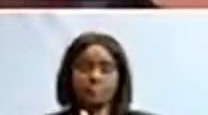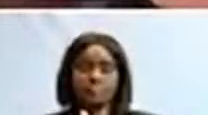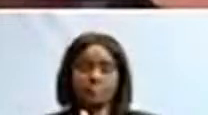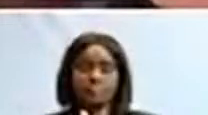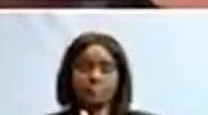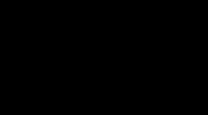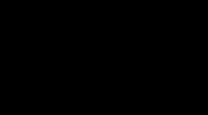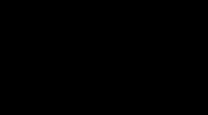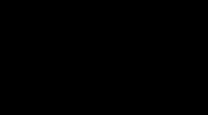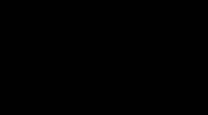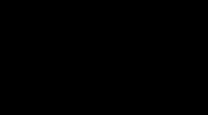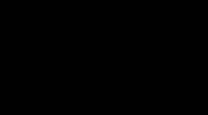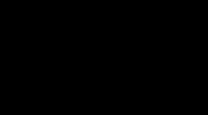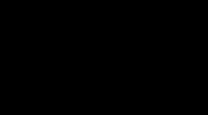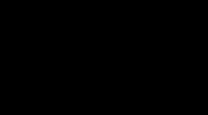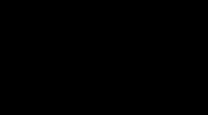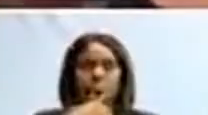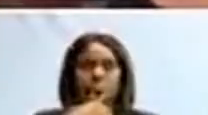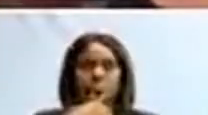undisbursed funds